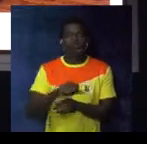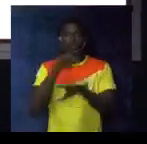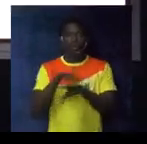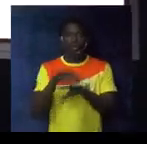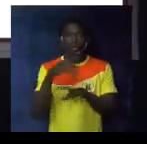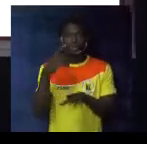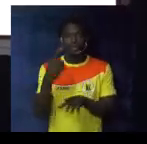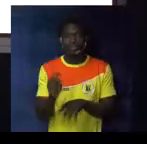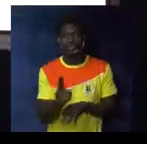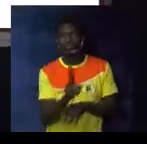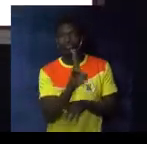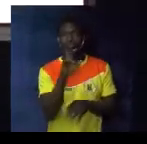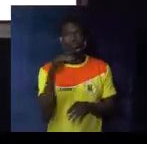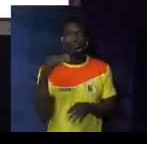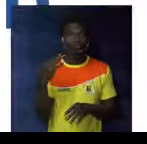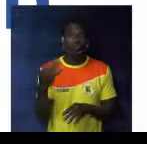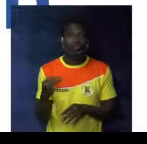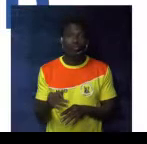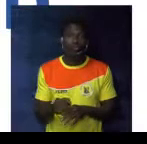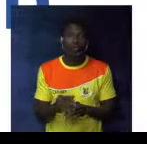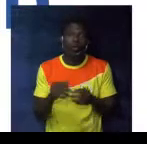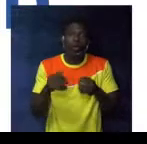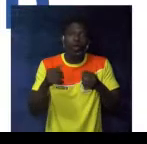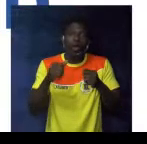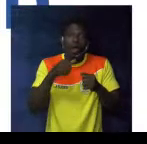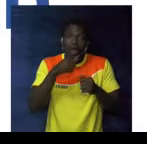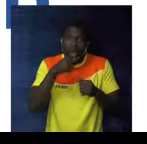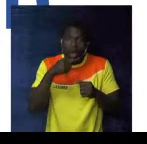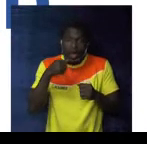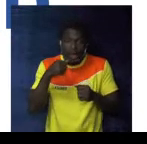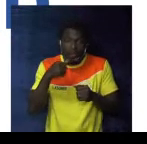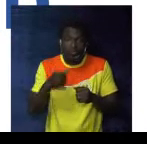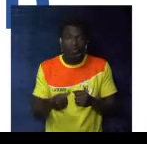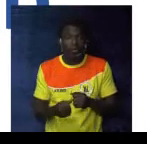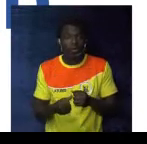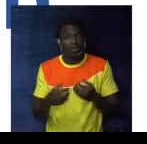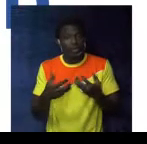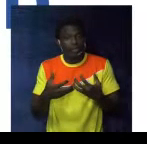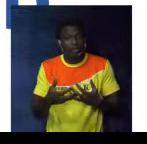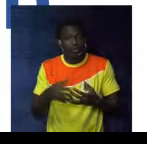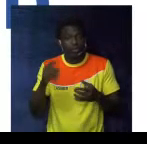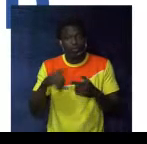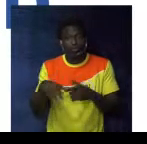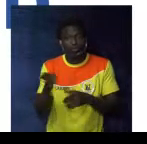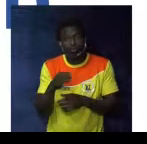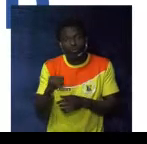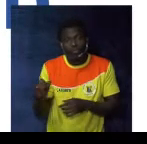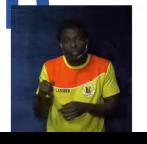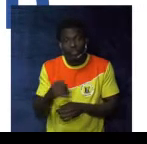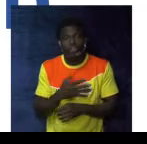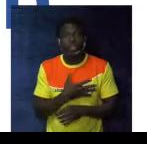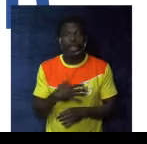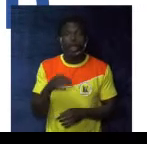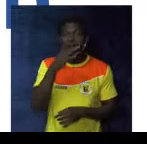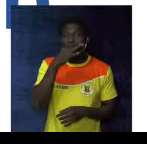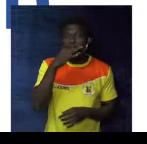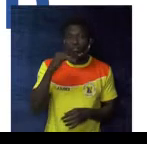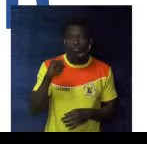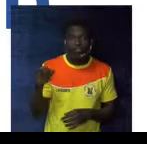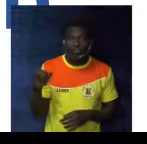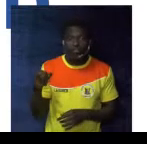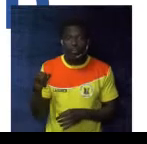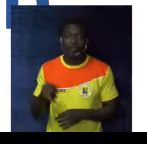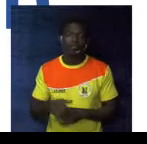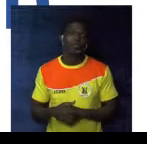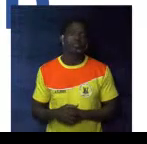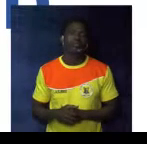crops. Now let's look at the applications of agricultural technology to fishing and farming. The areas where